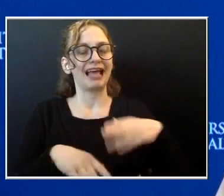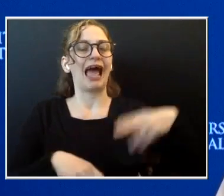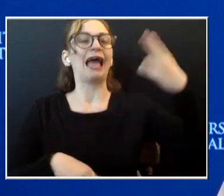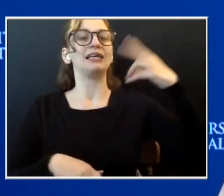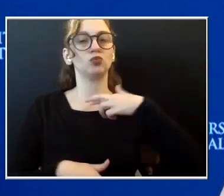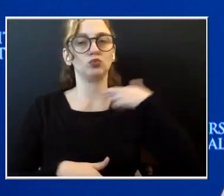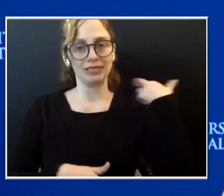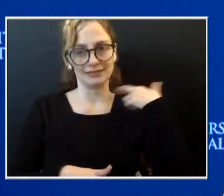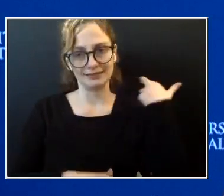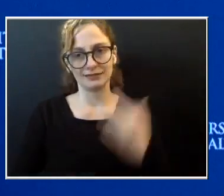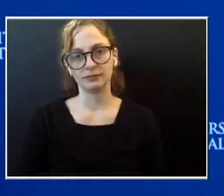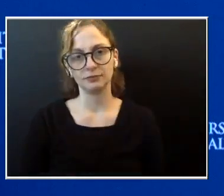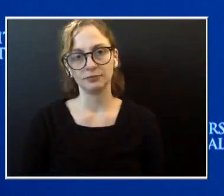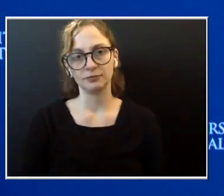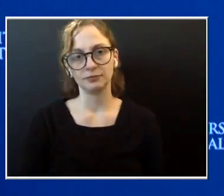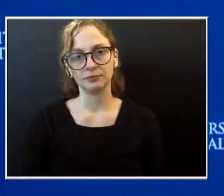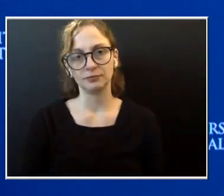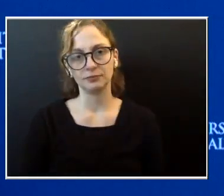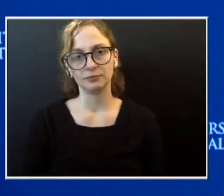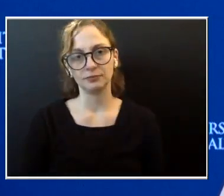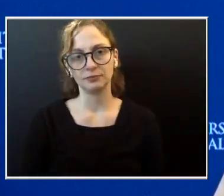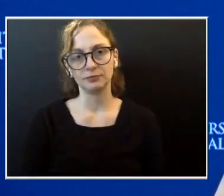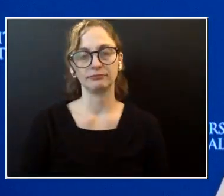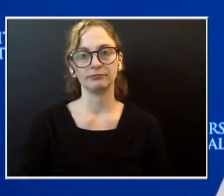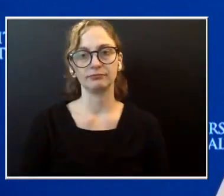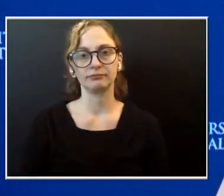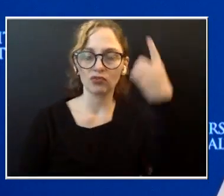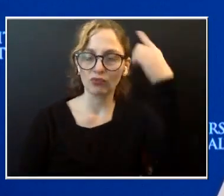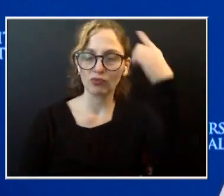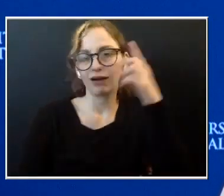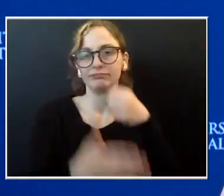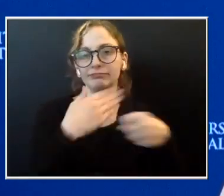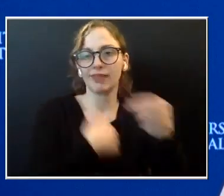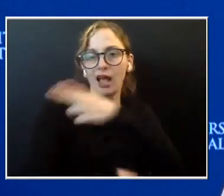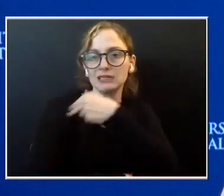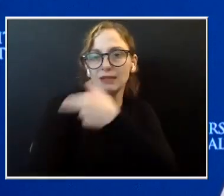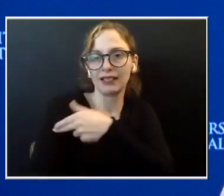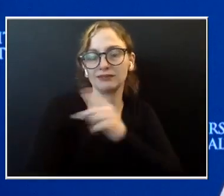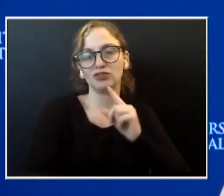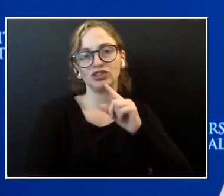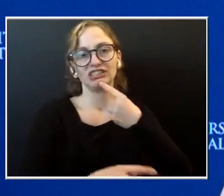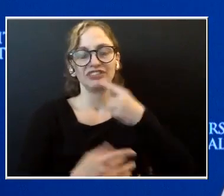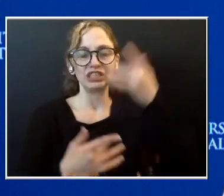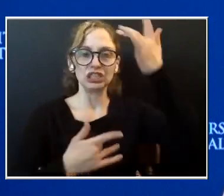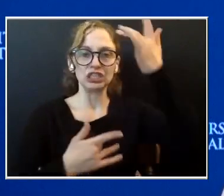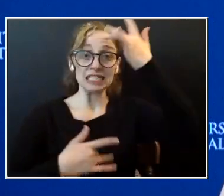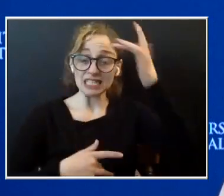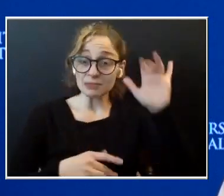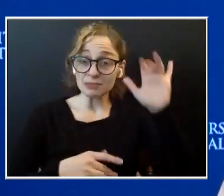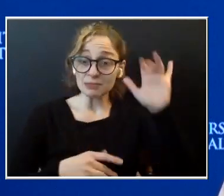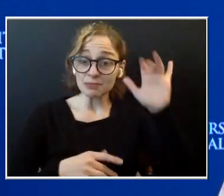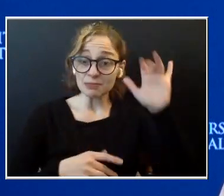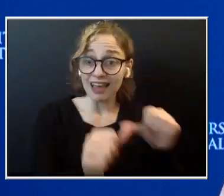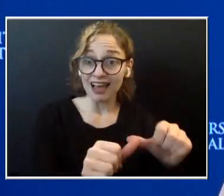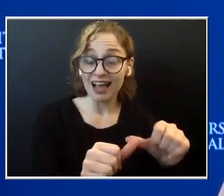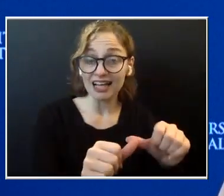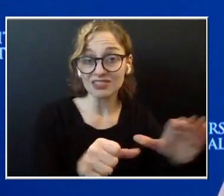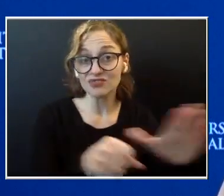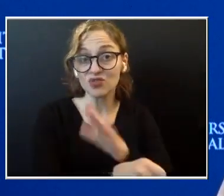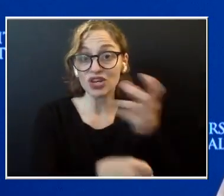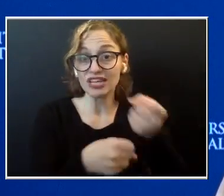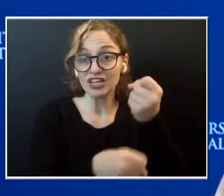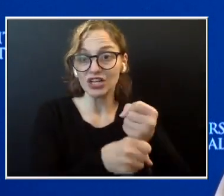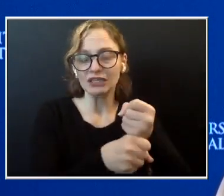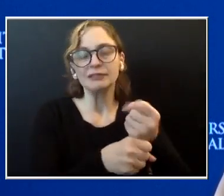of hospitalization and severe disease. But, you know, does it last the full year? That's more of a question